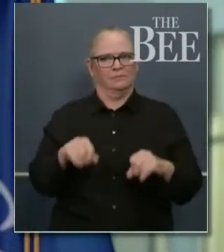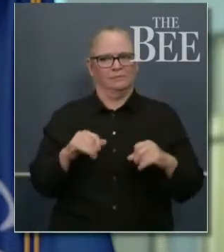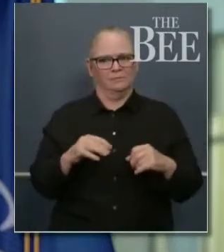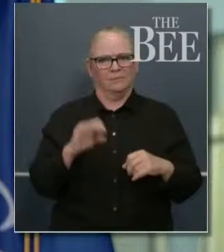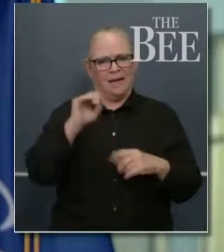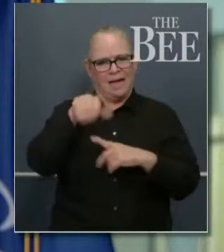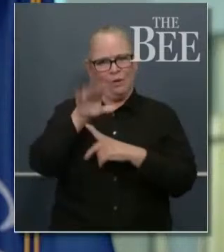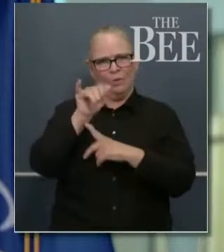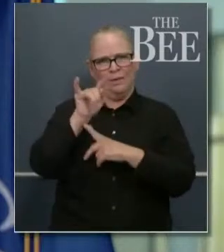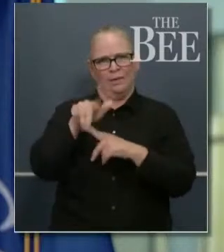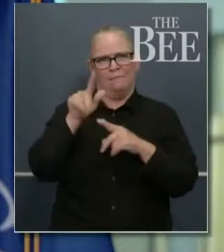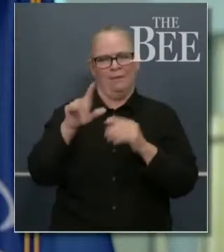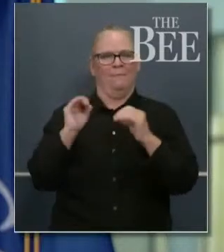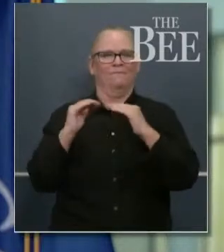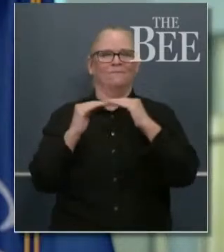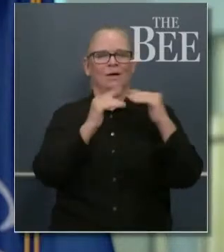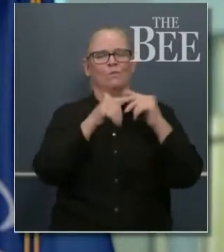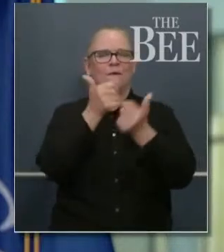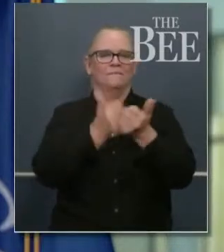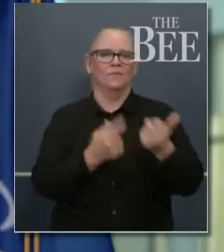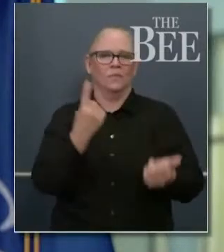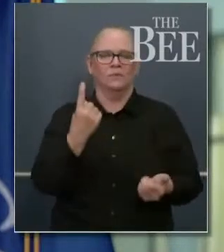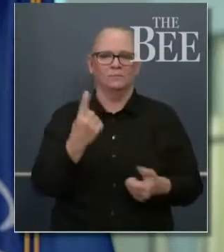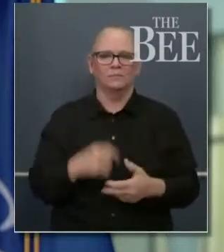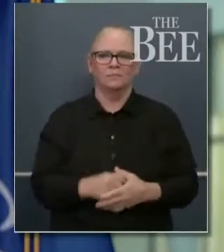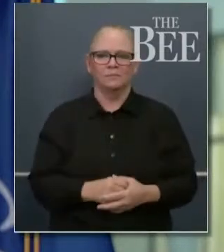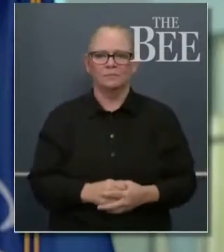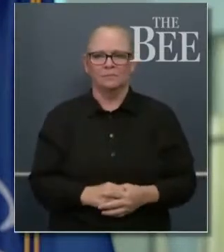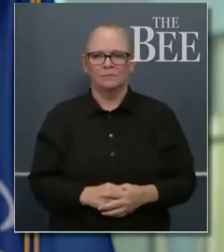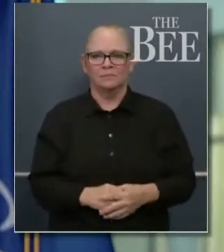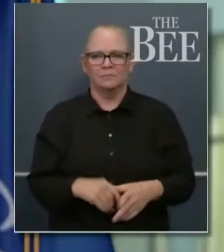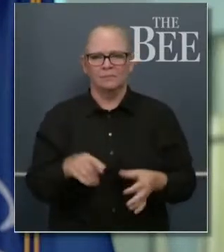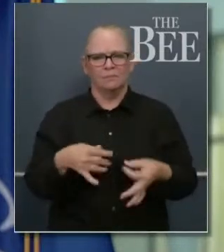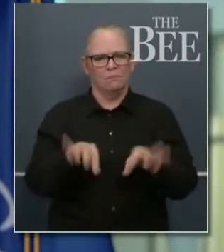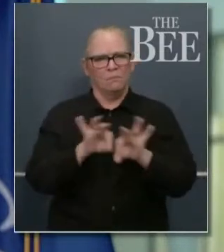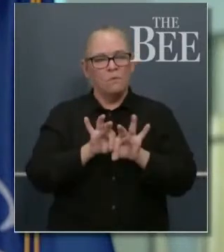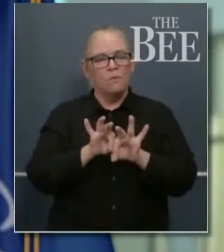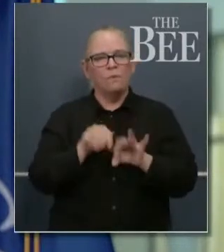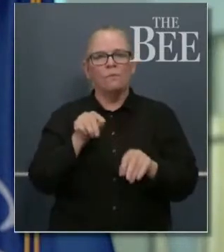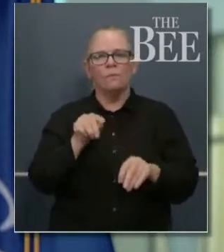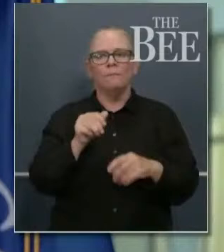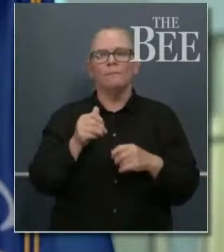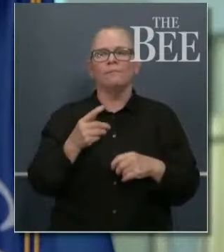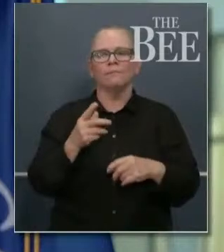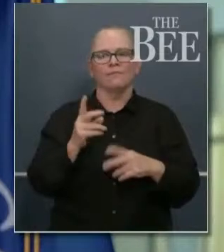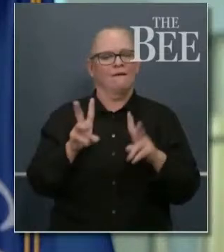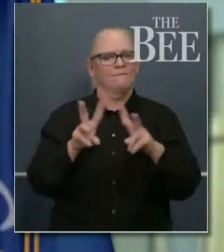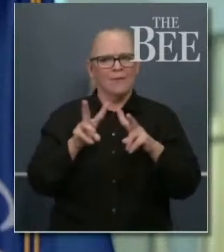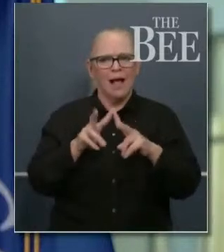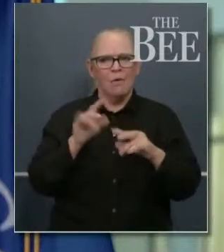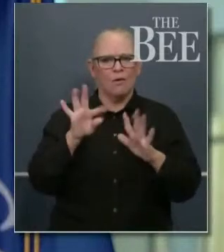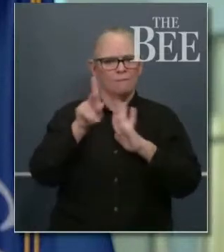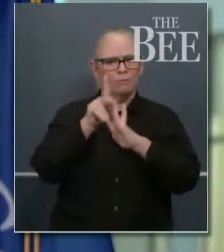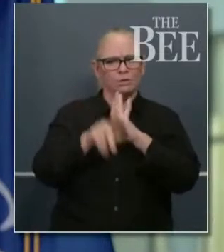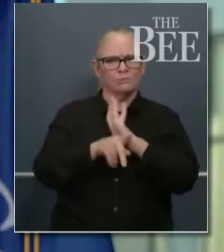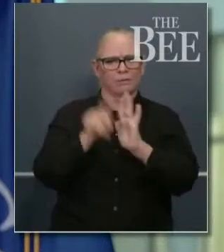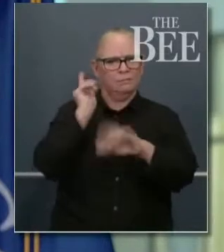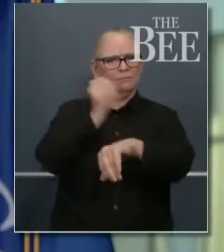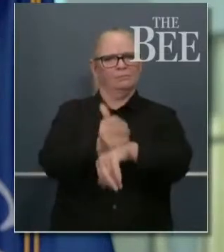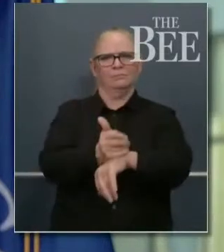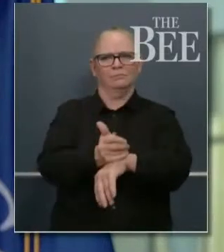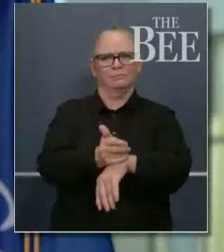and it's about a socioeconomic framework that's also foundational as a value and principle that this state has long advanced, and certainly